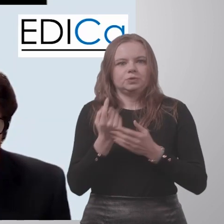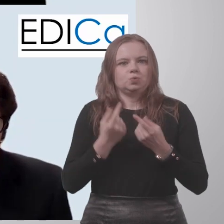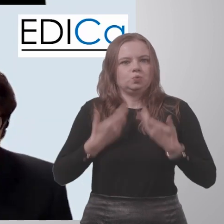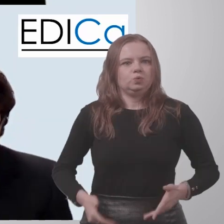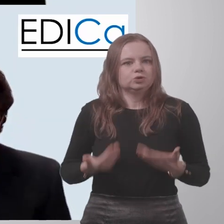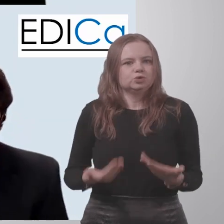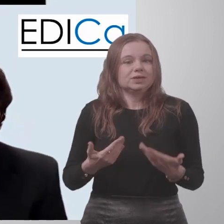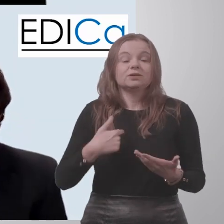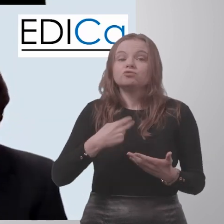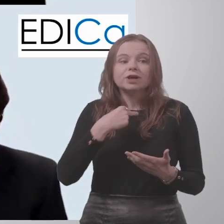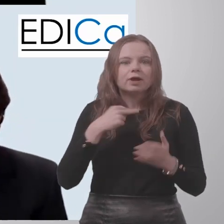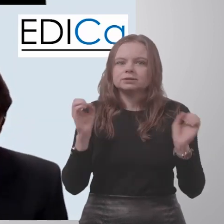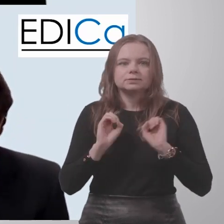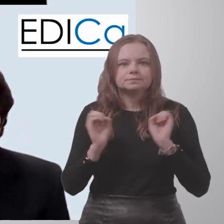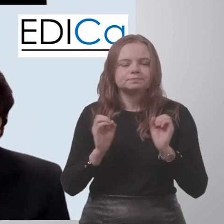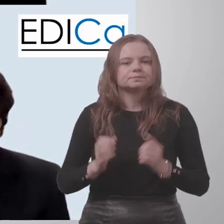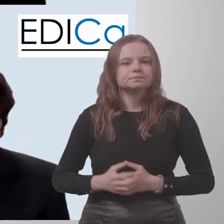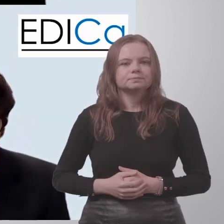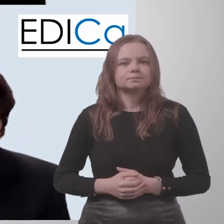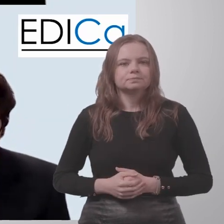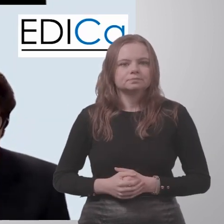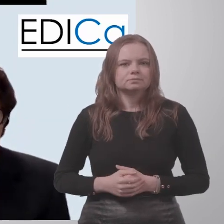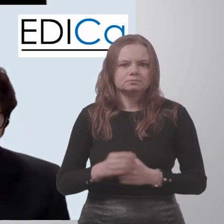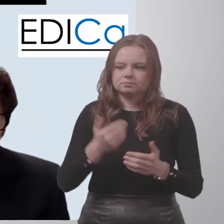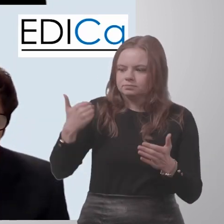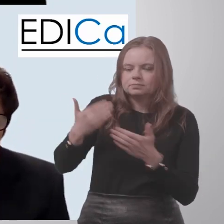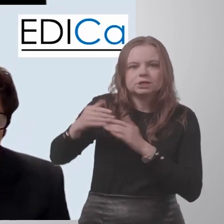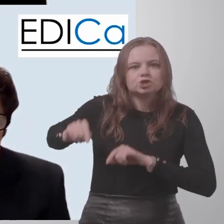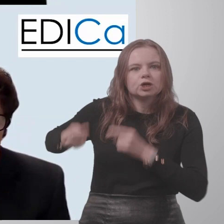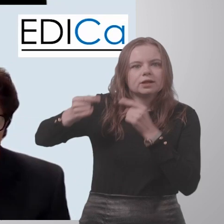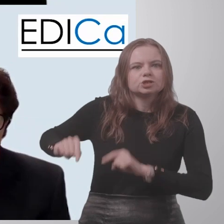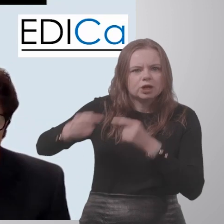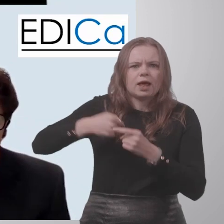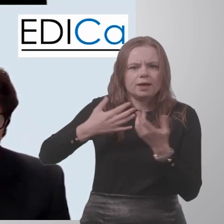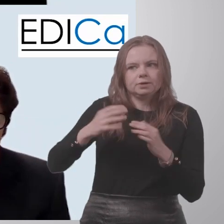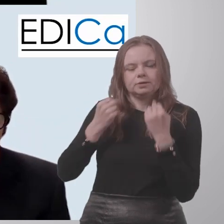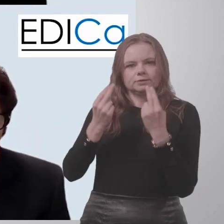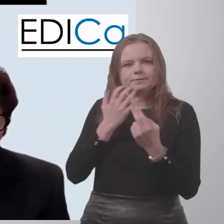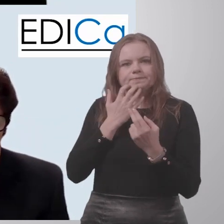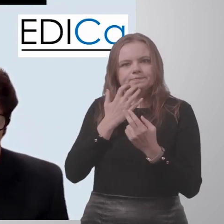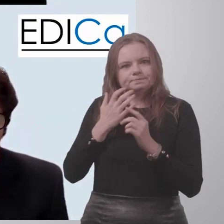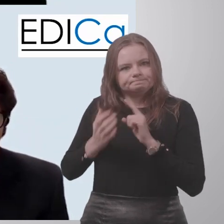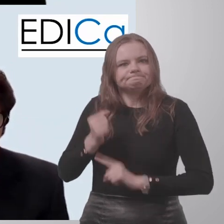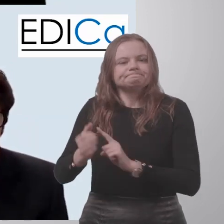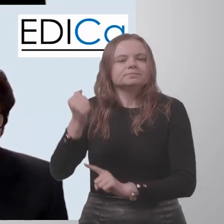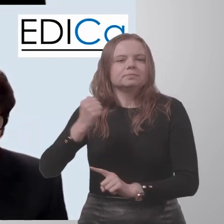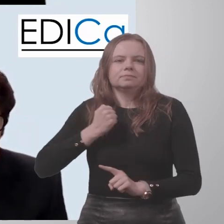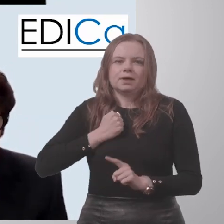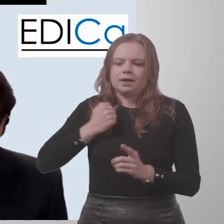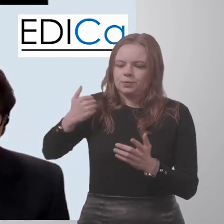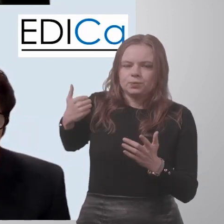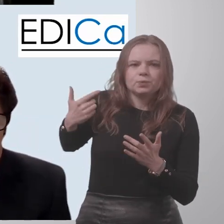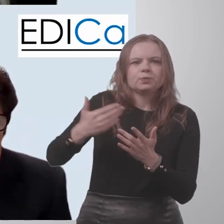regret. And every challenge I've kind of risen to, and the journey that I've made is far